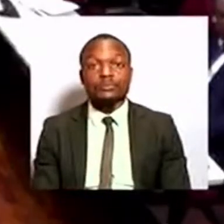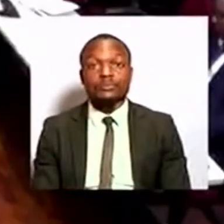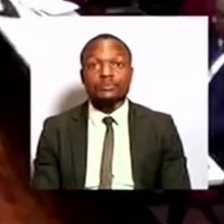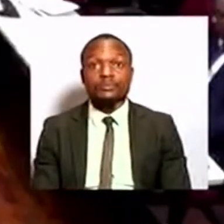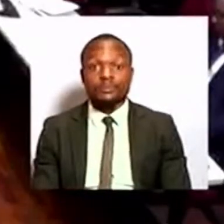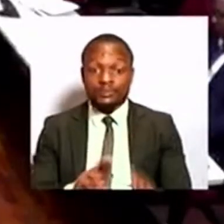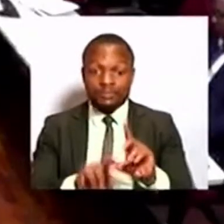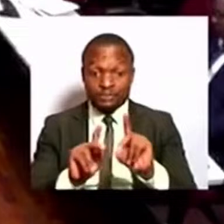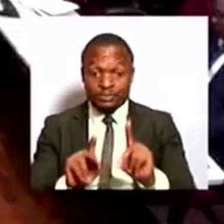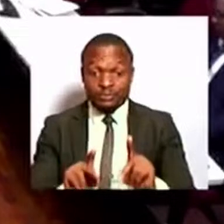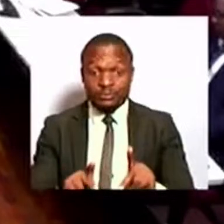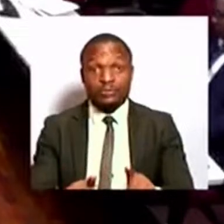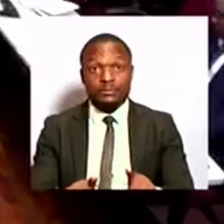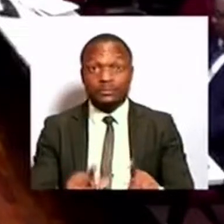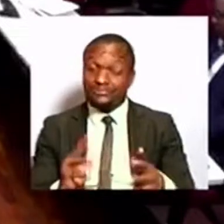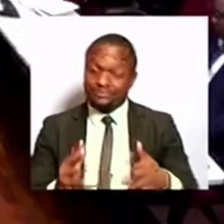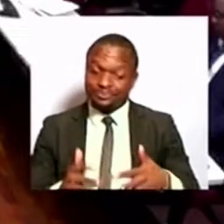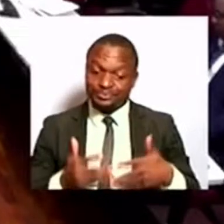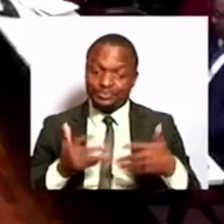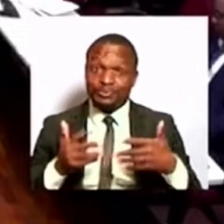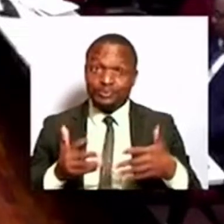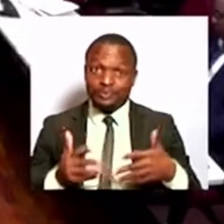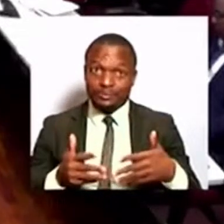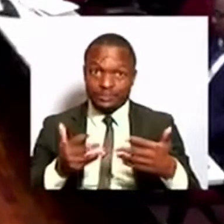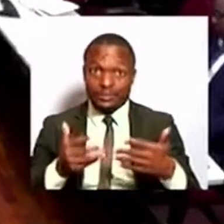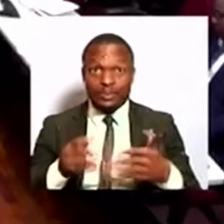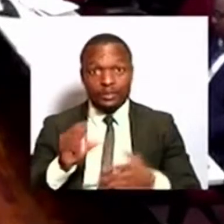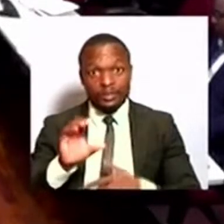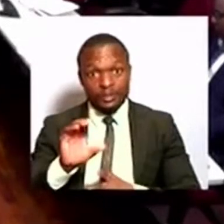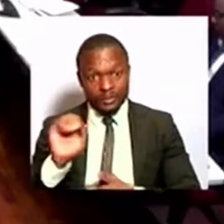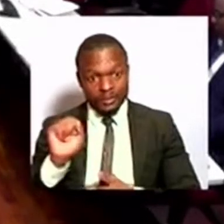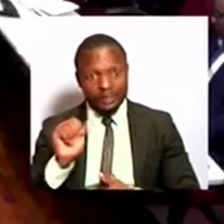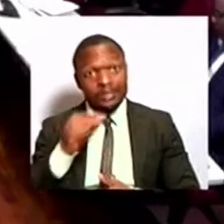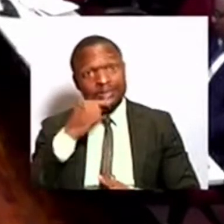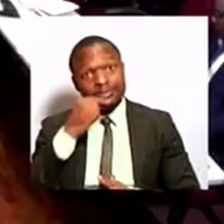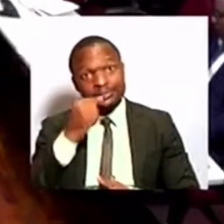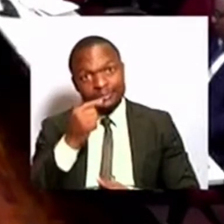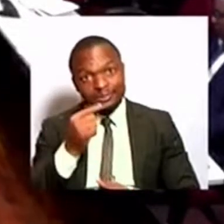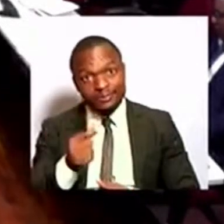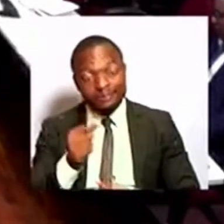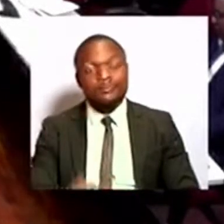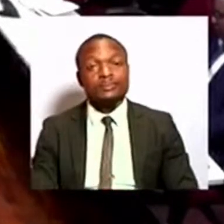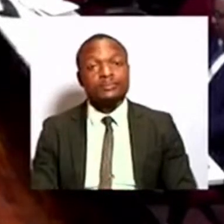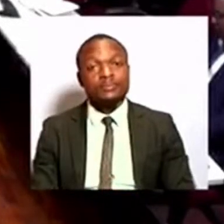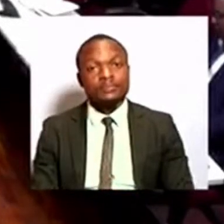Chair, I'm very grateful. CS, we have indicated that